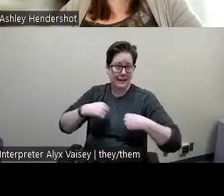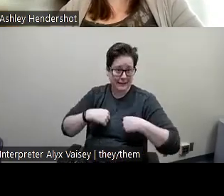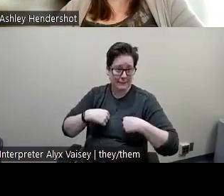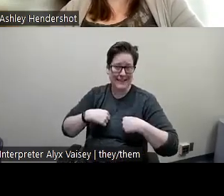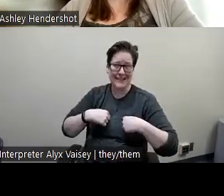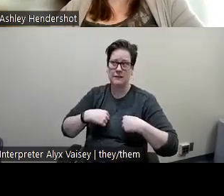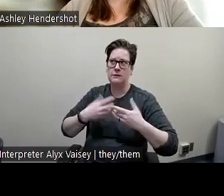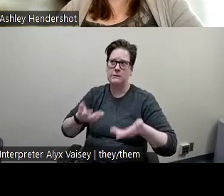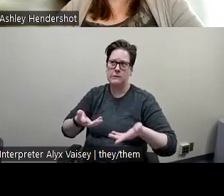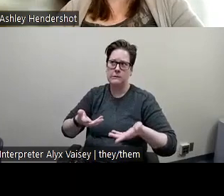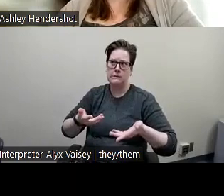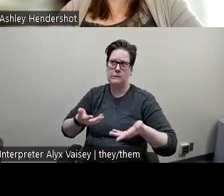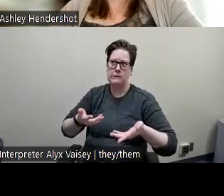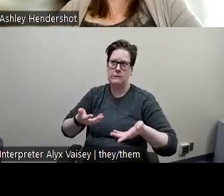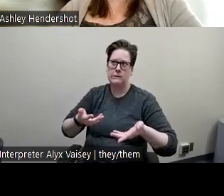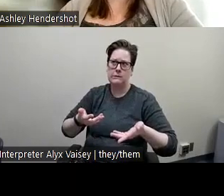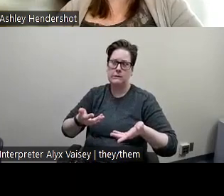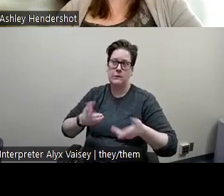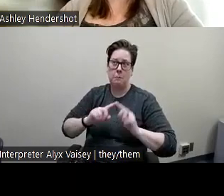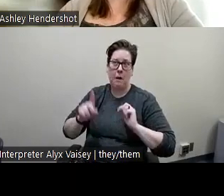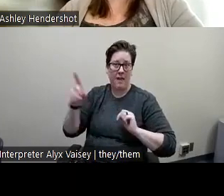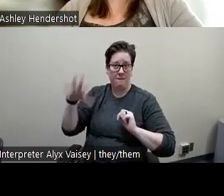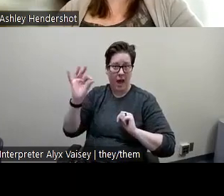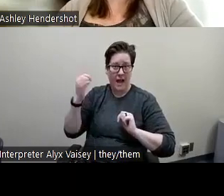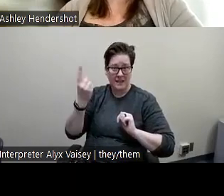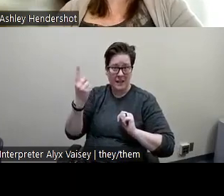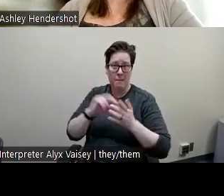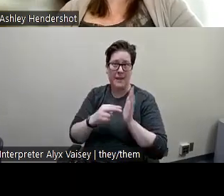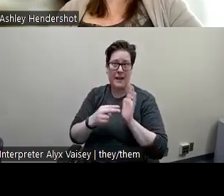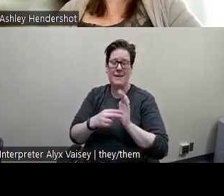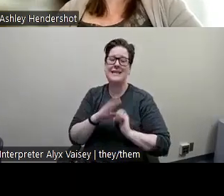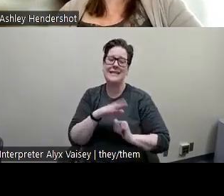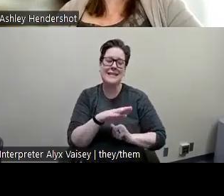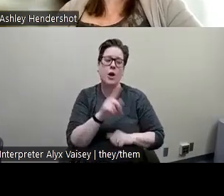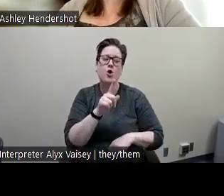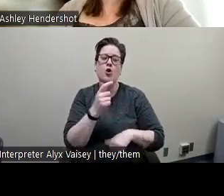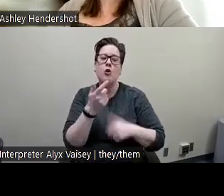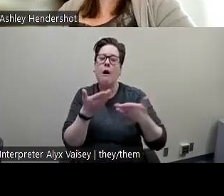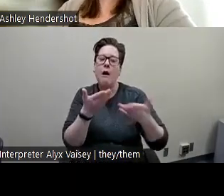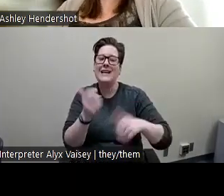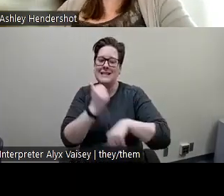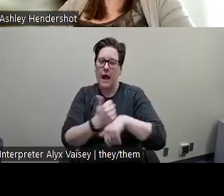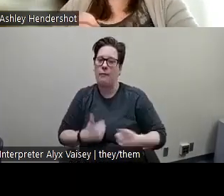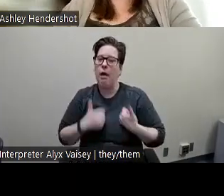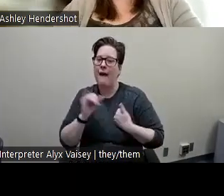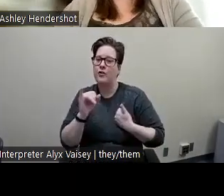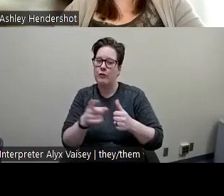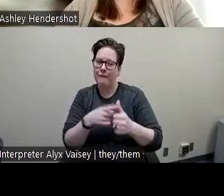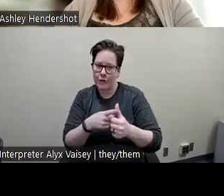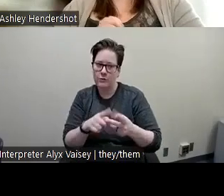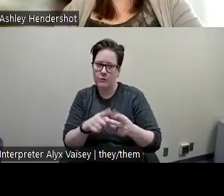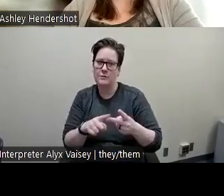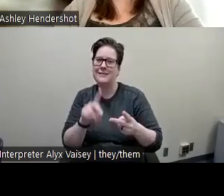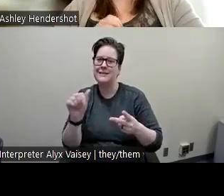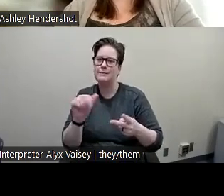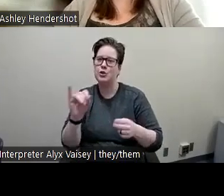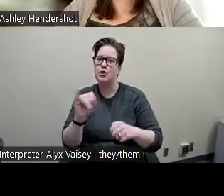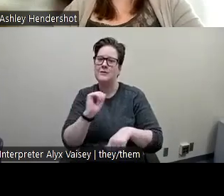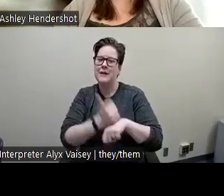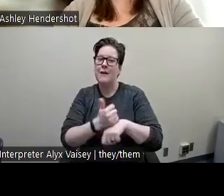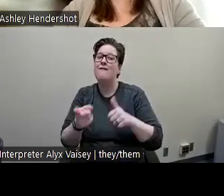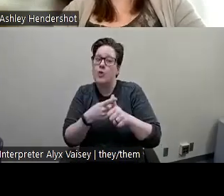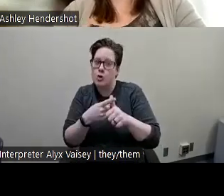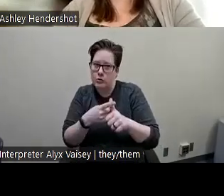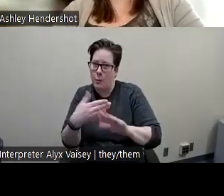we do say if you want those policies, you might want to get those in place before you have genetic testing. It won't influence a current